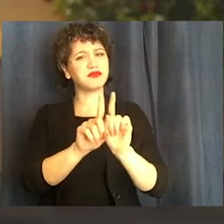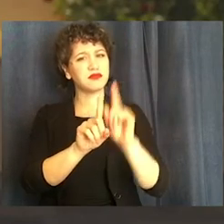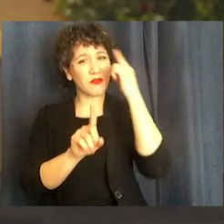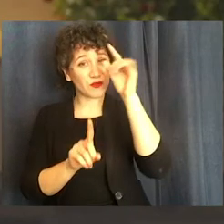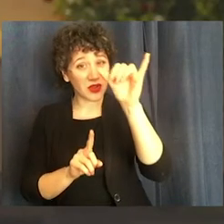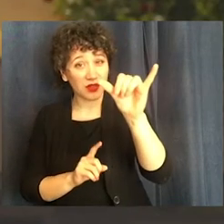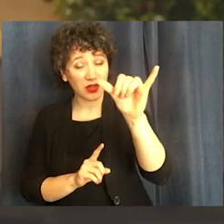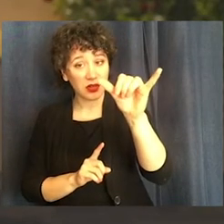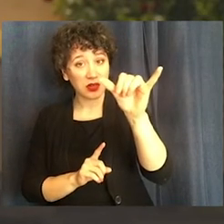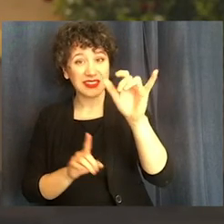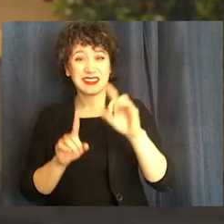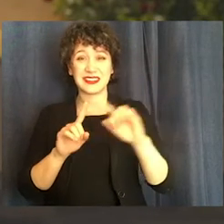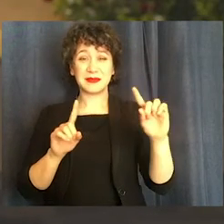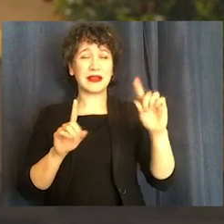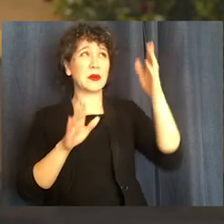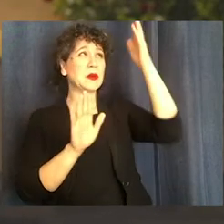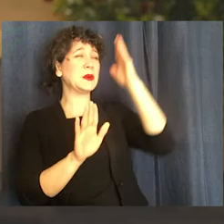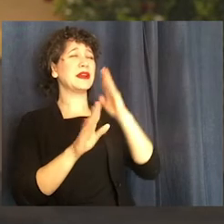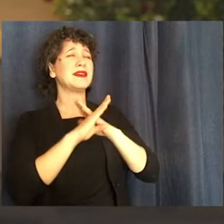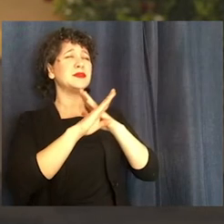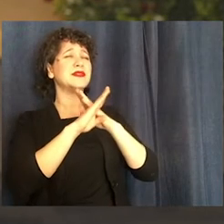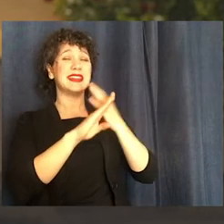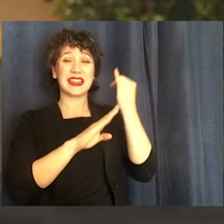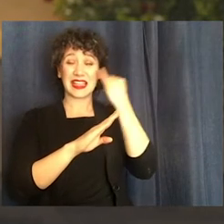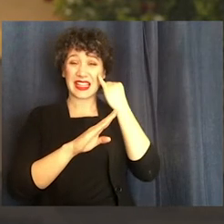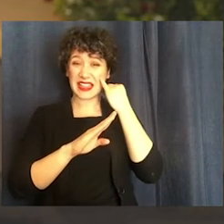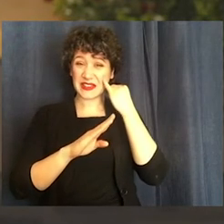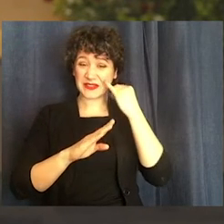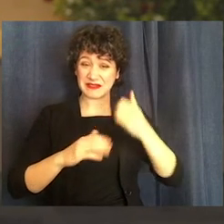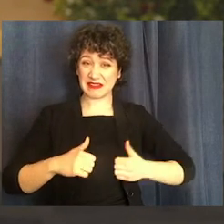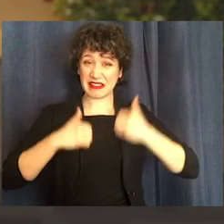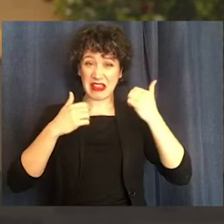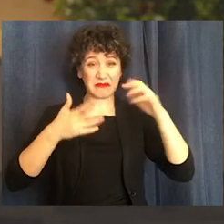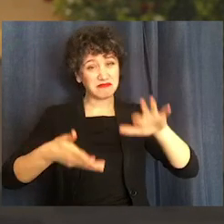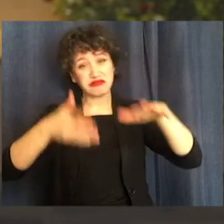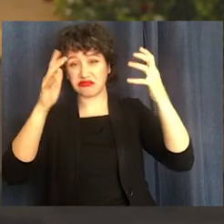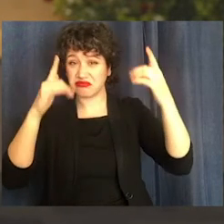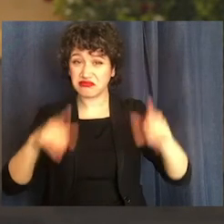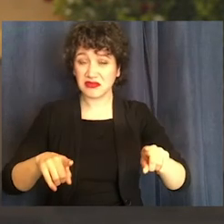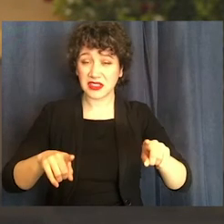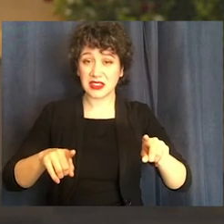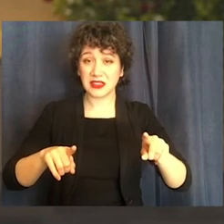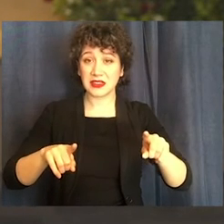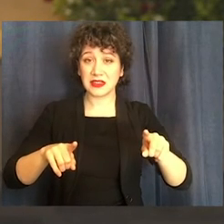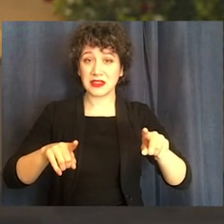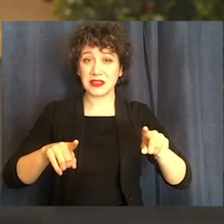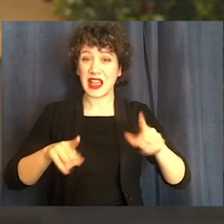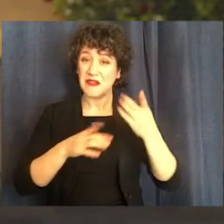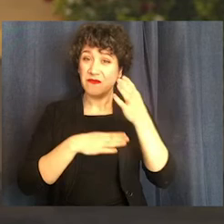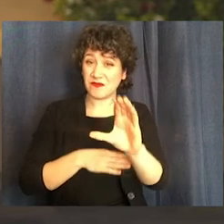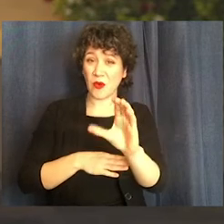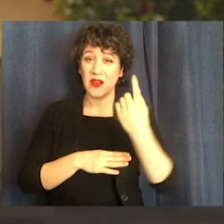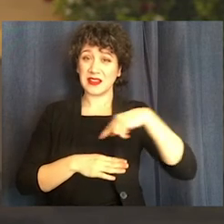and force us into a goodbye. If you have children someday,